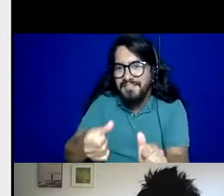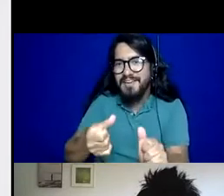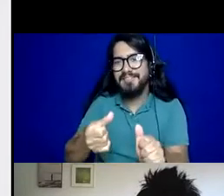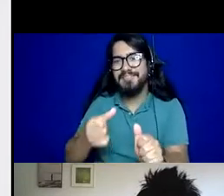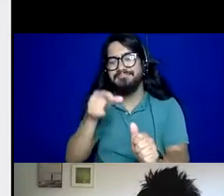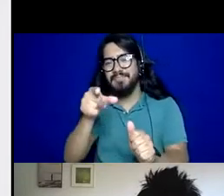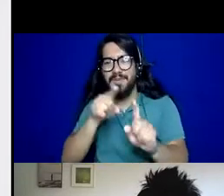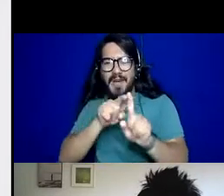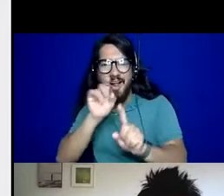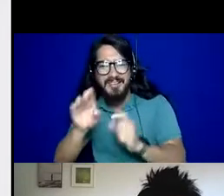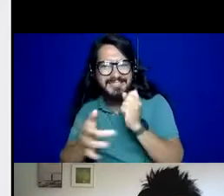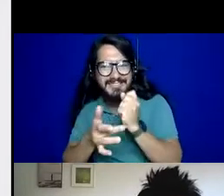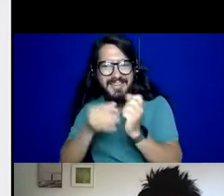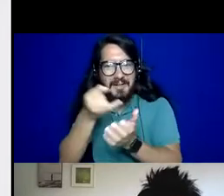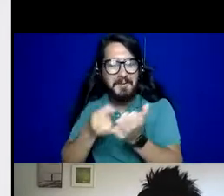are still sketching.